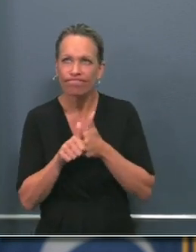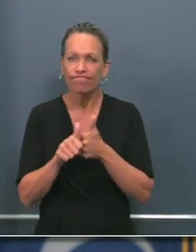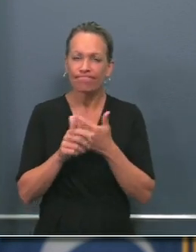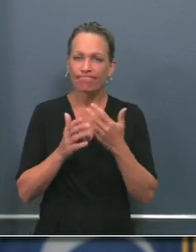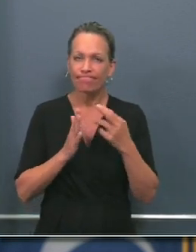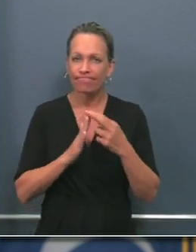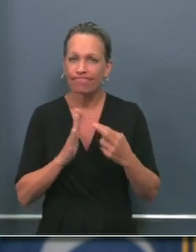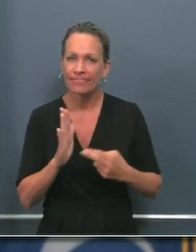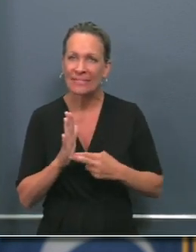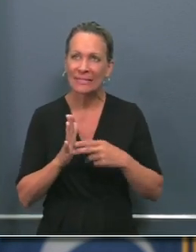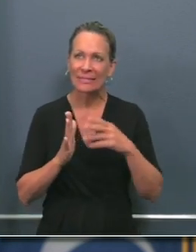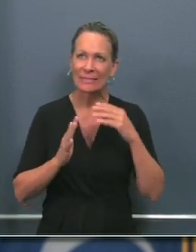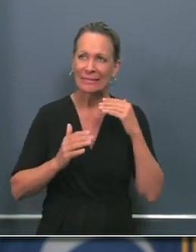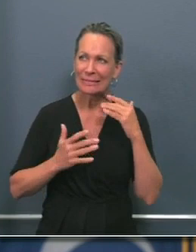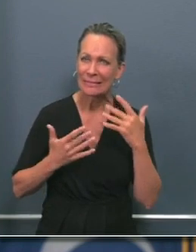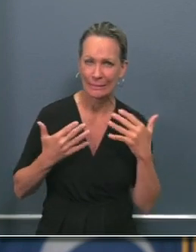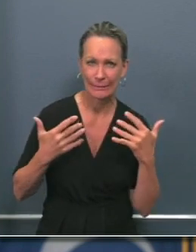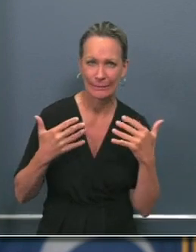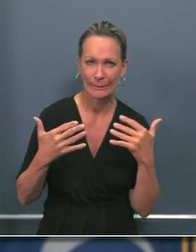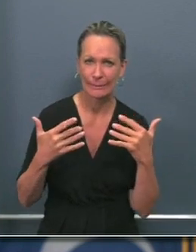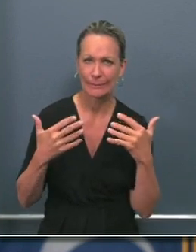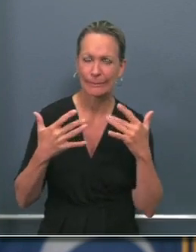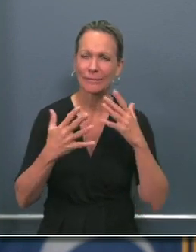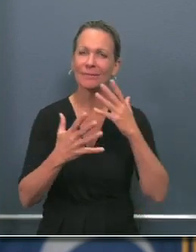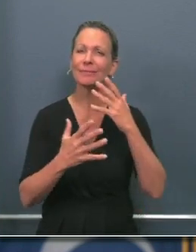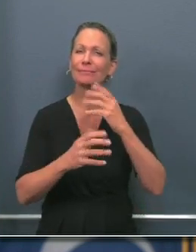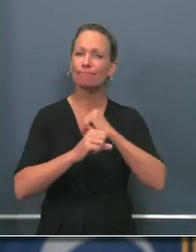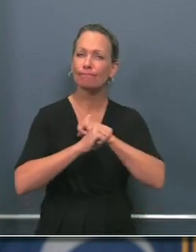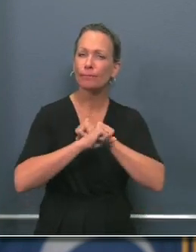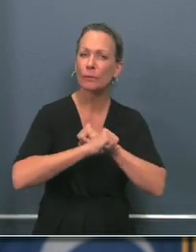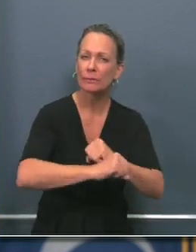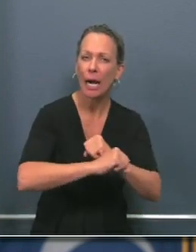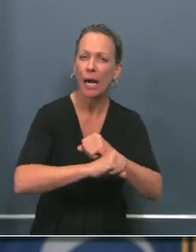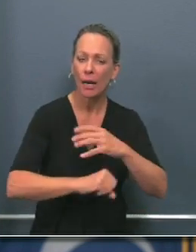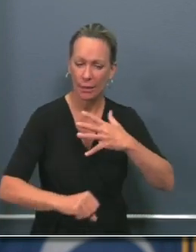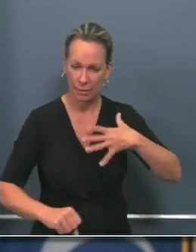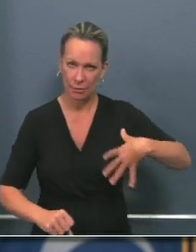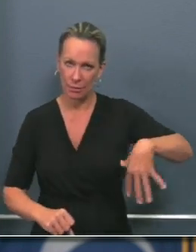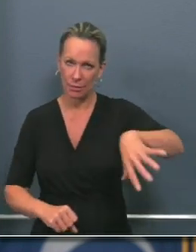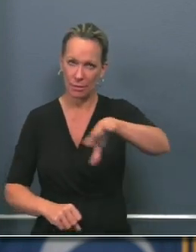a system of support that if and when, and we are now, in that